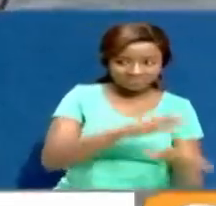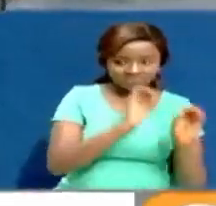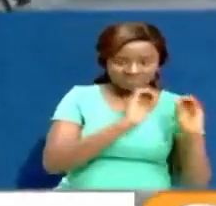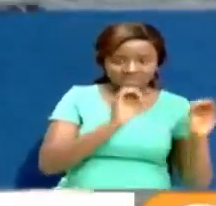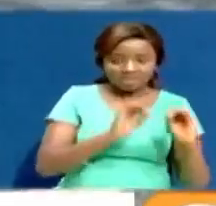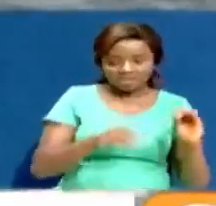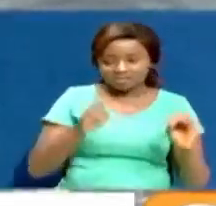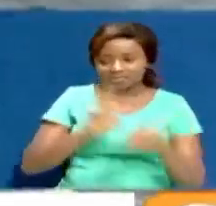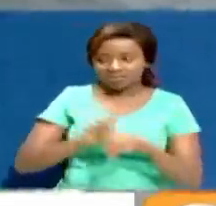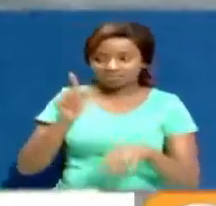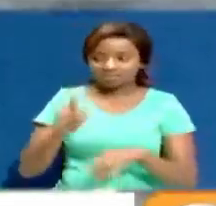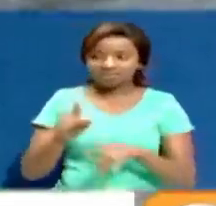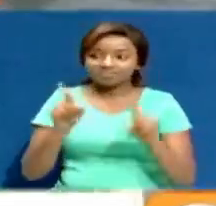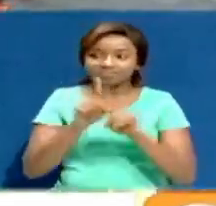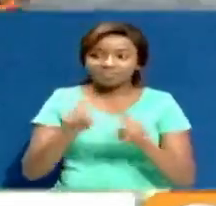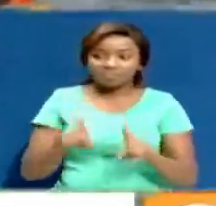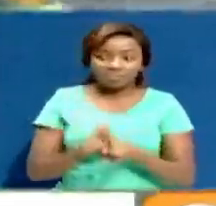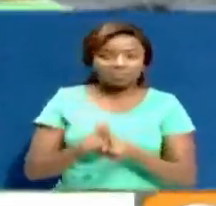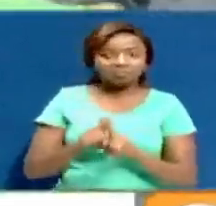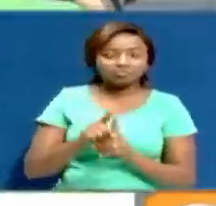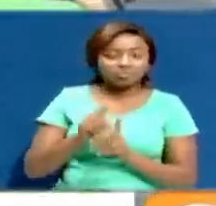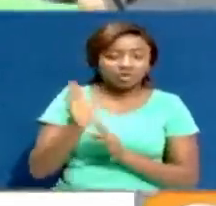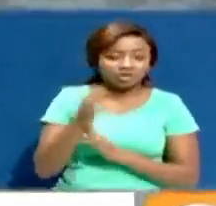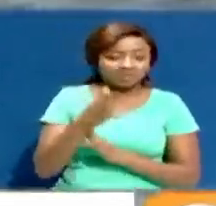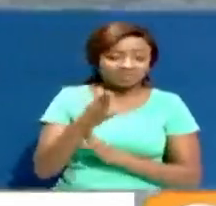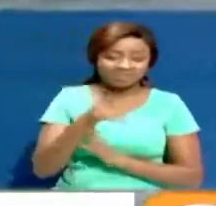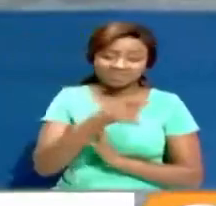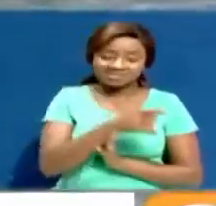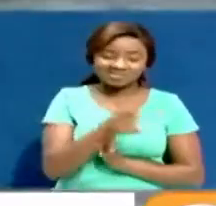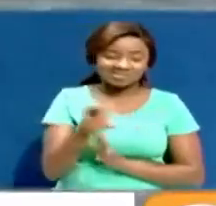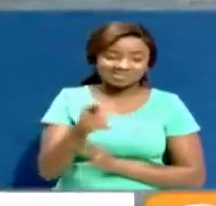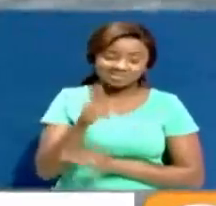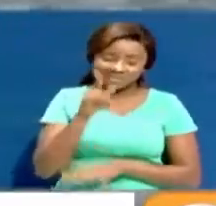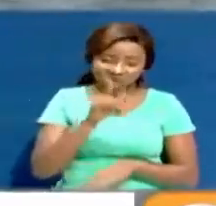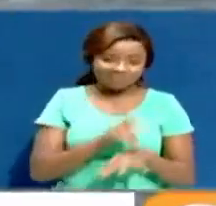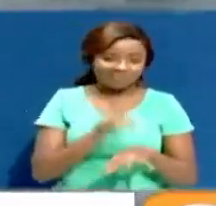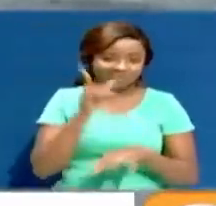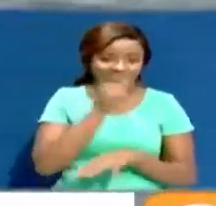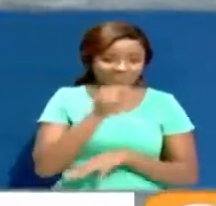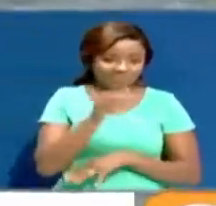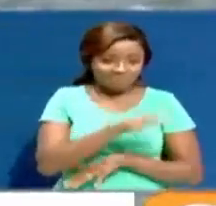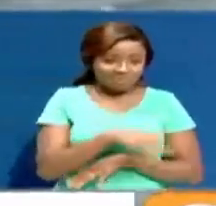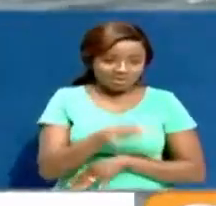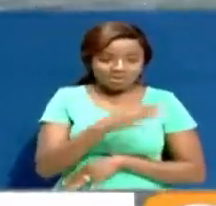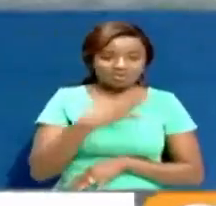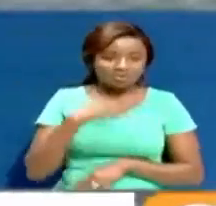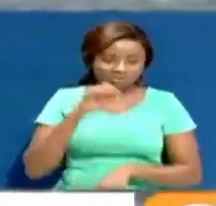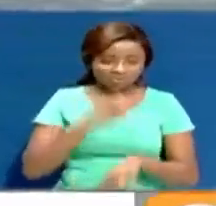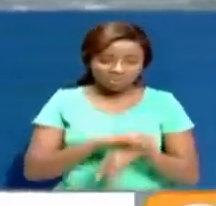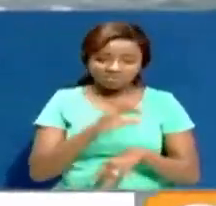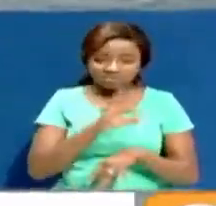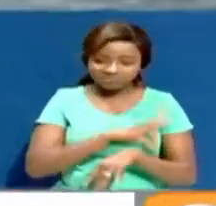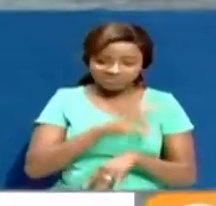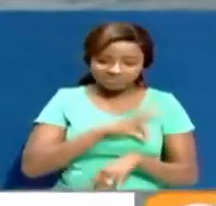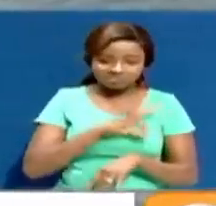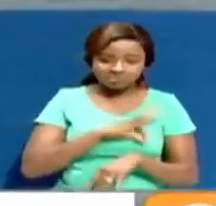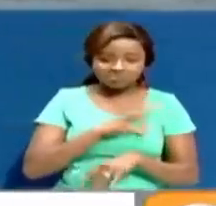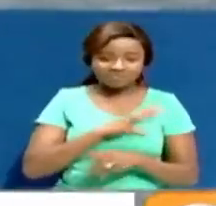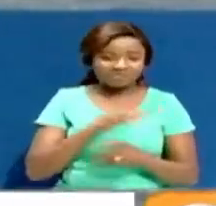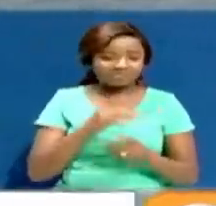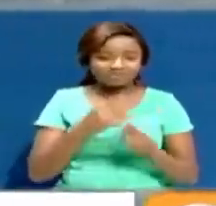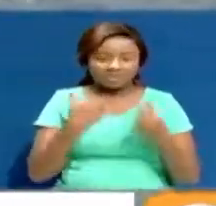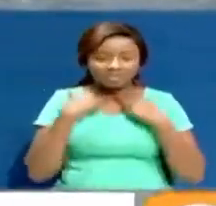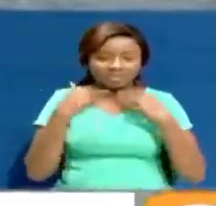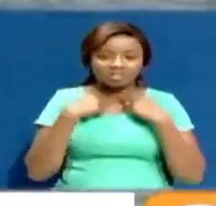dwindling fish stocks slowly closing the profit margins for those that depend on fishing as their economic mainstay, the rehabilitation of Lake